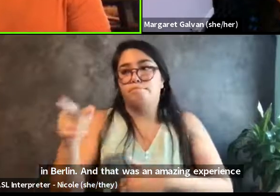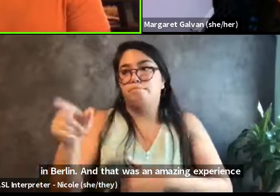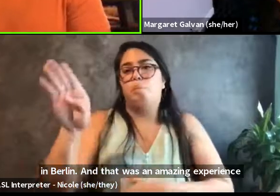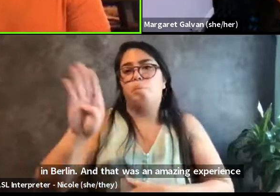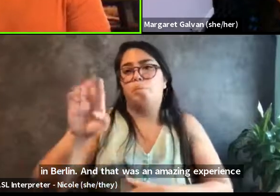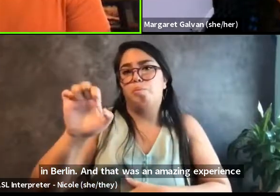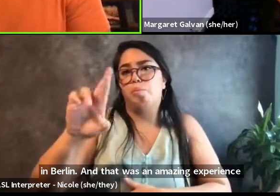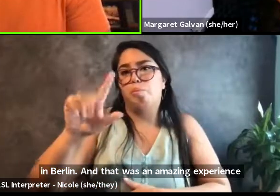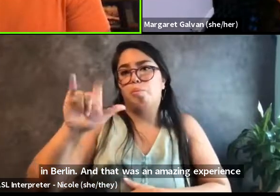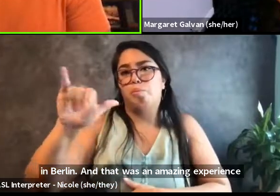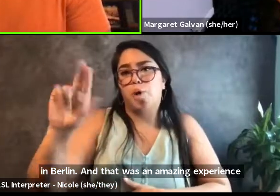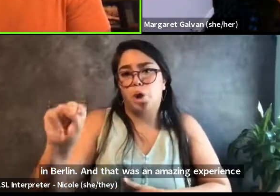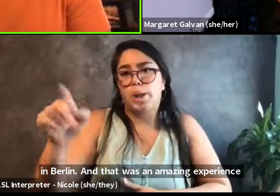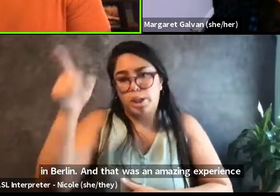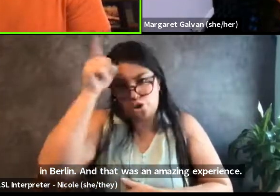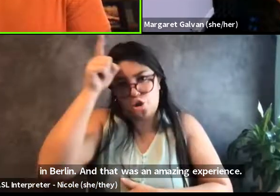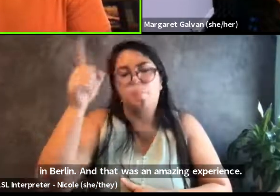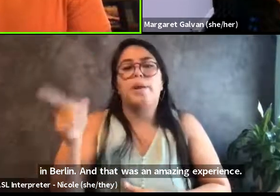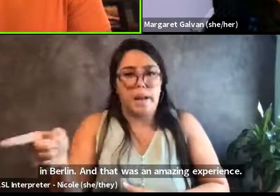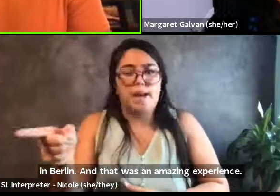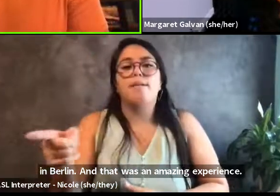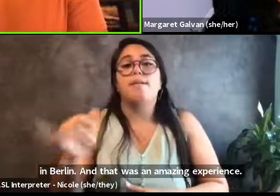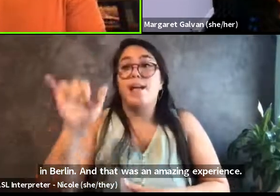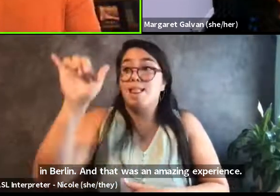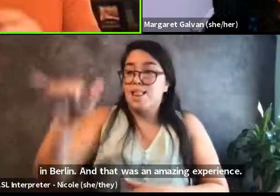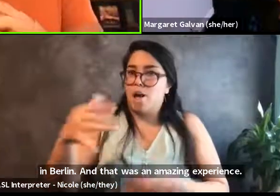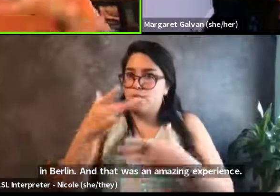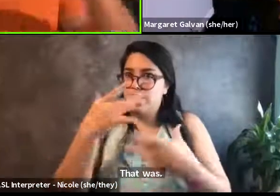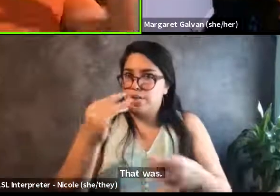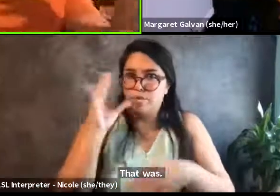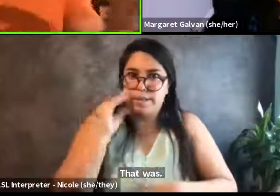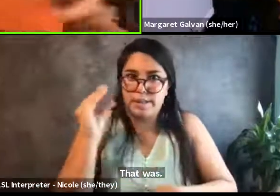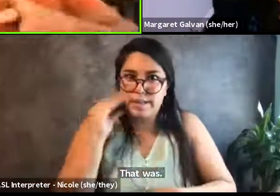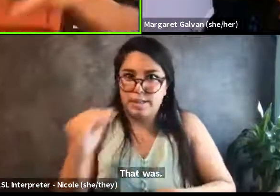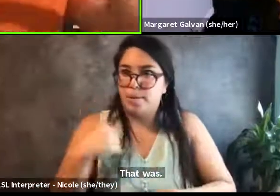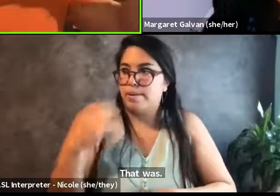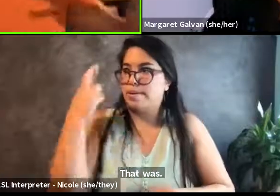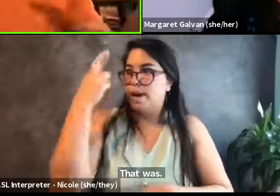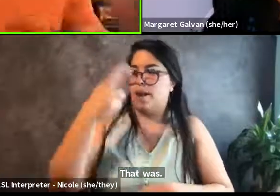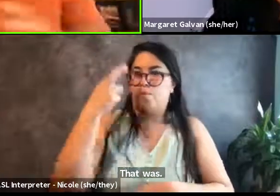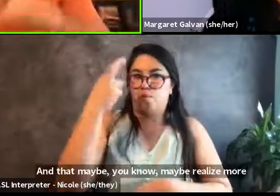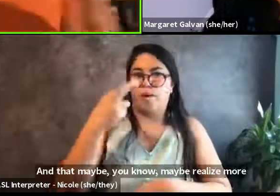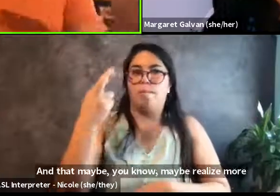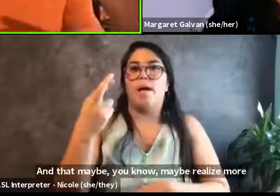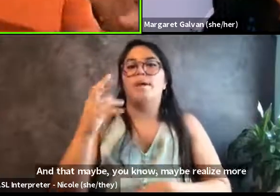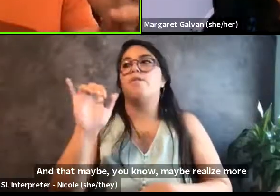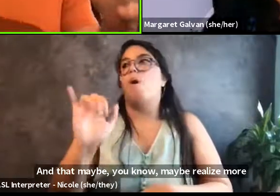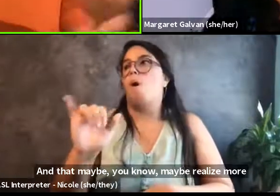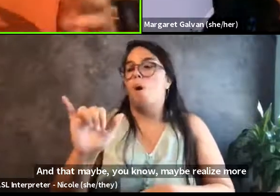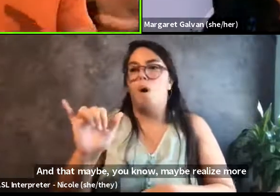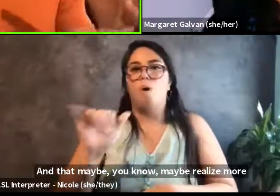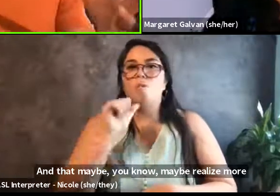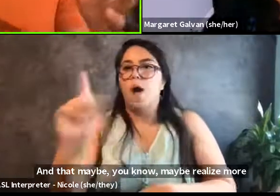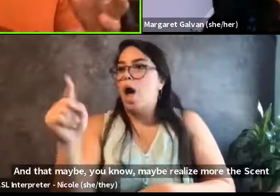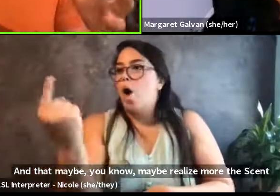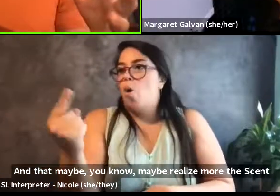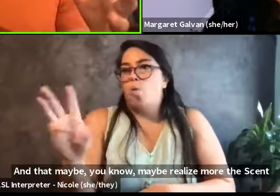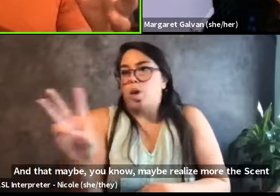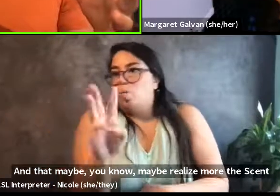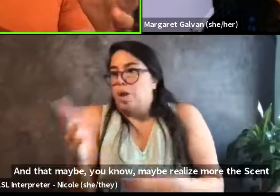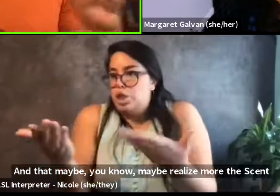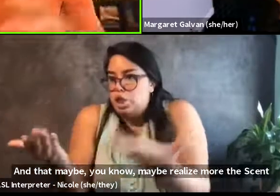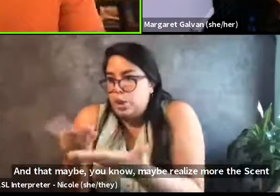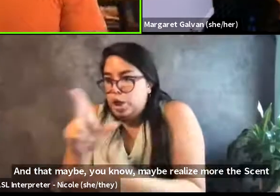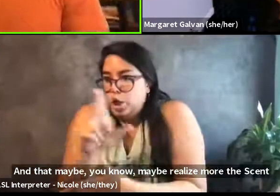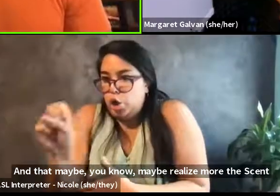was, um, um, and that maybe, you know, made me realize more of the broader scope of this material. And also the fact that,